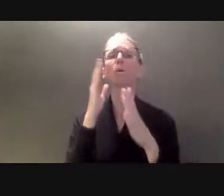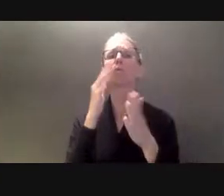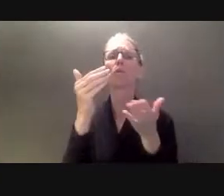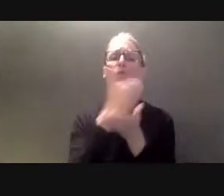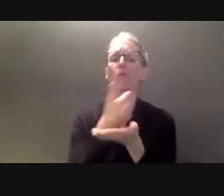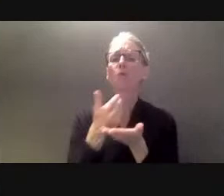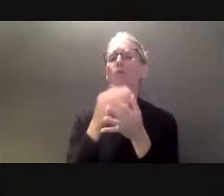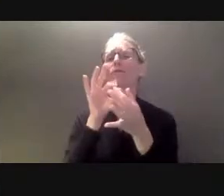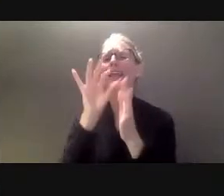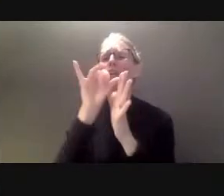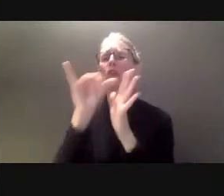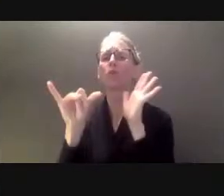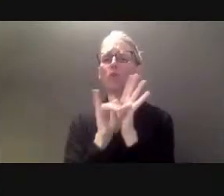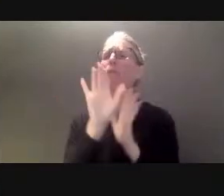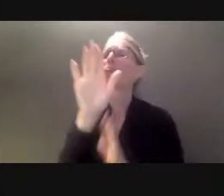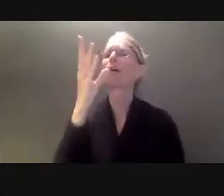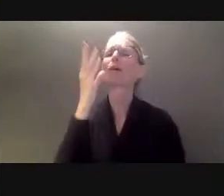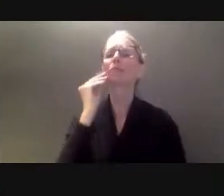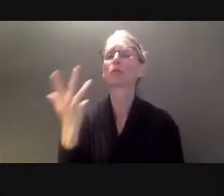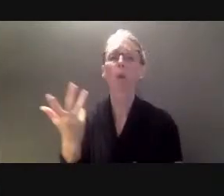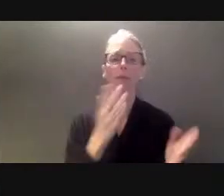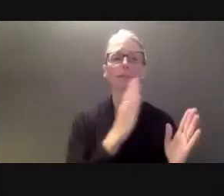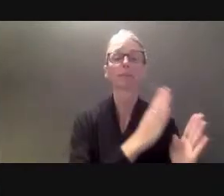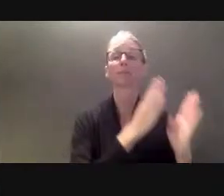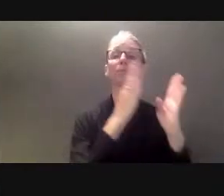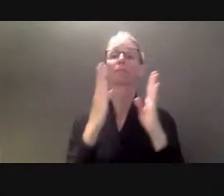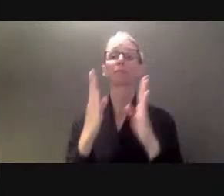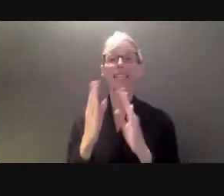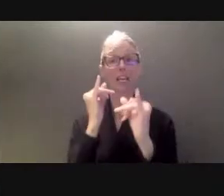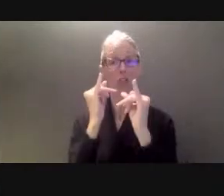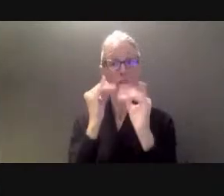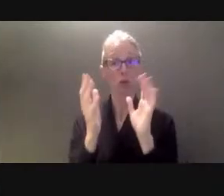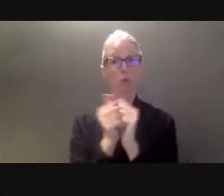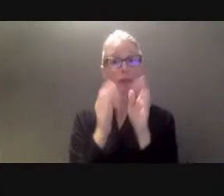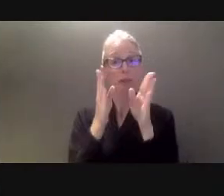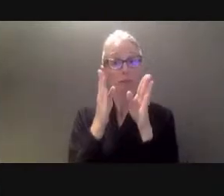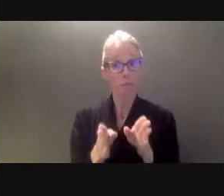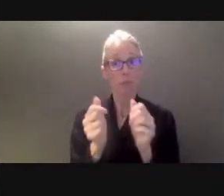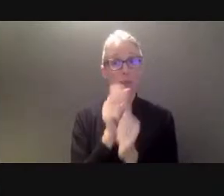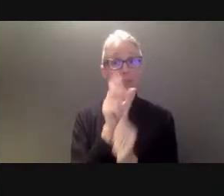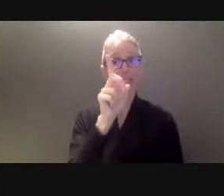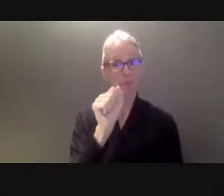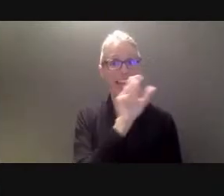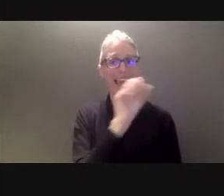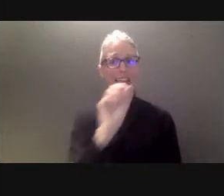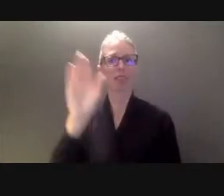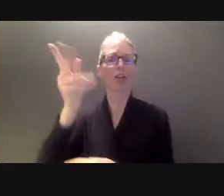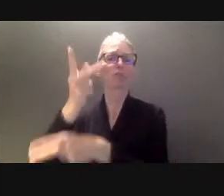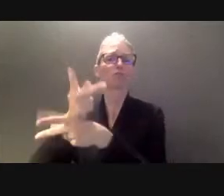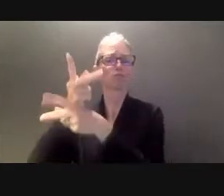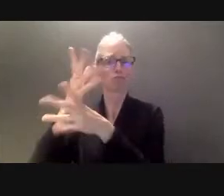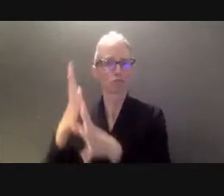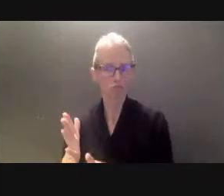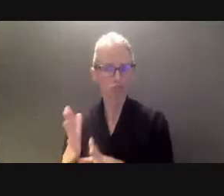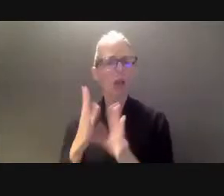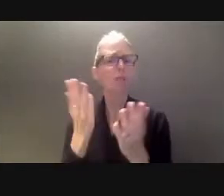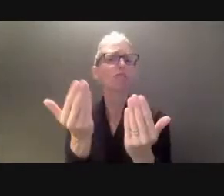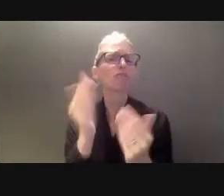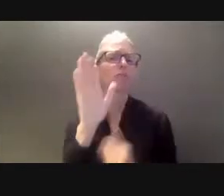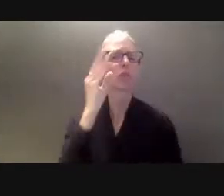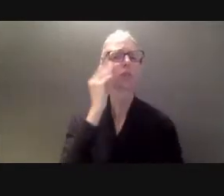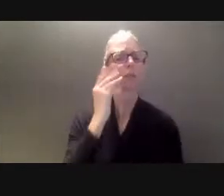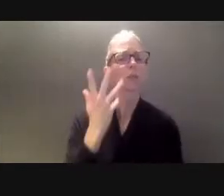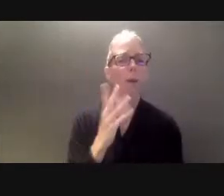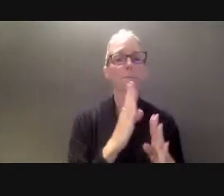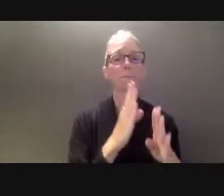with people with disabilities and their caregivers to learn more about their park experiences, regular meetings with our stakeholders, and of